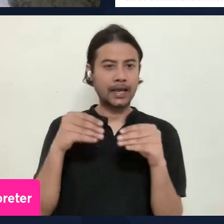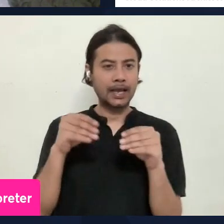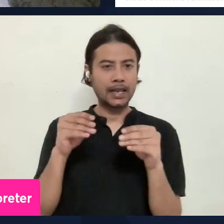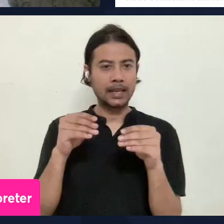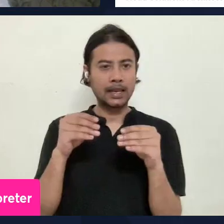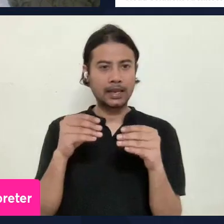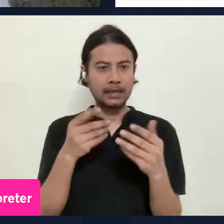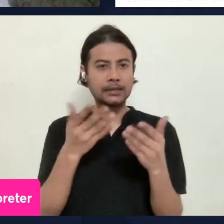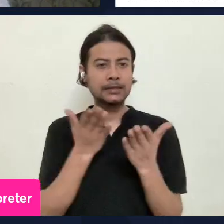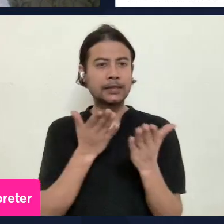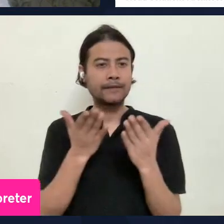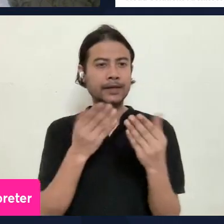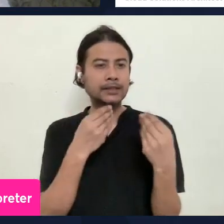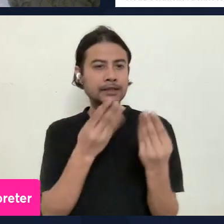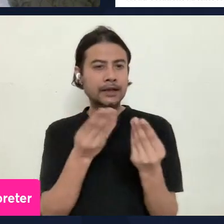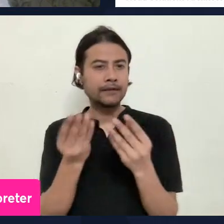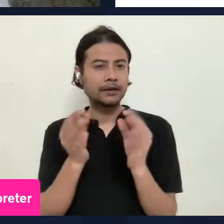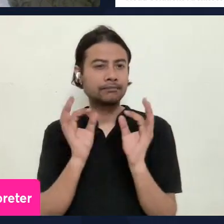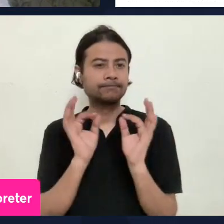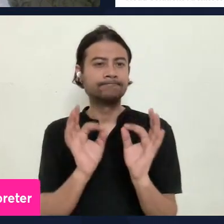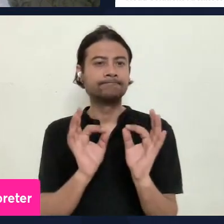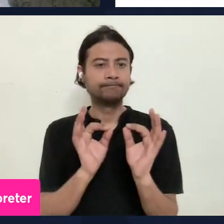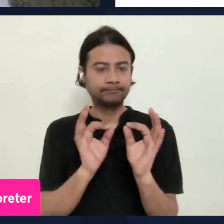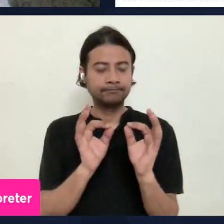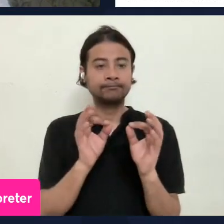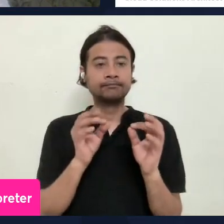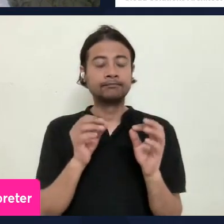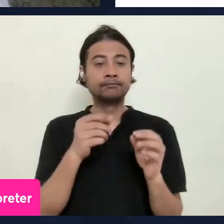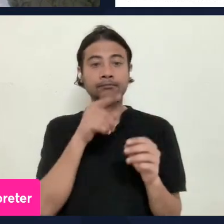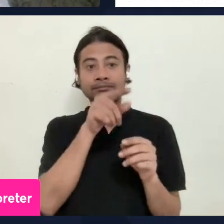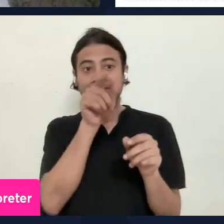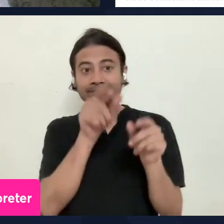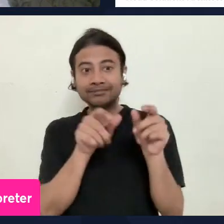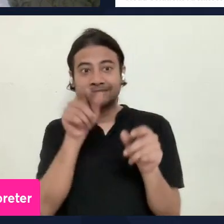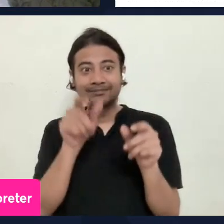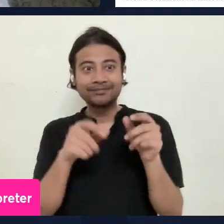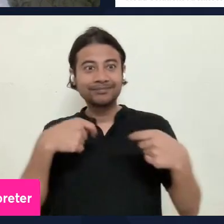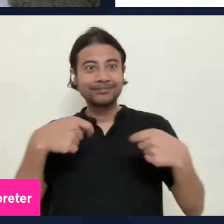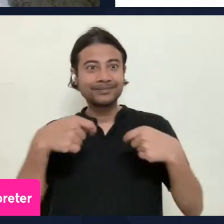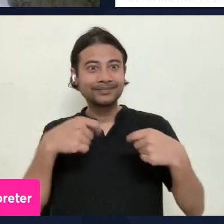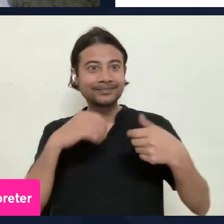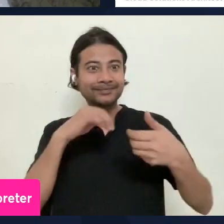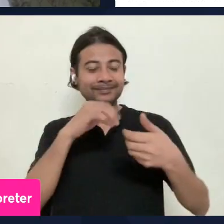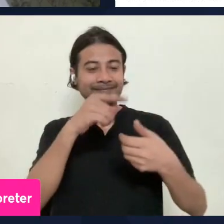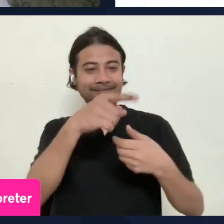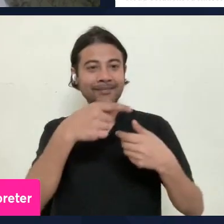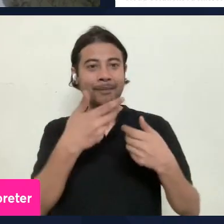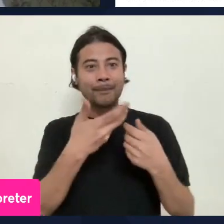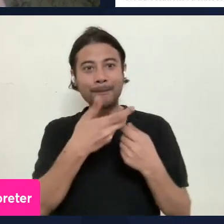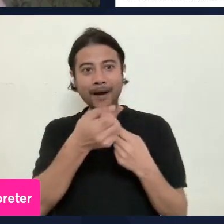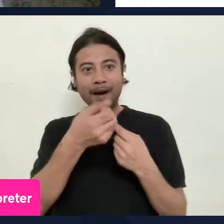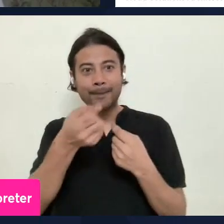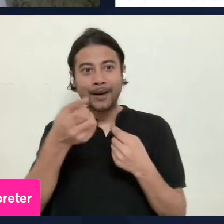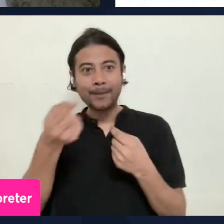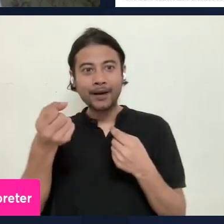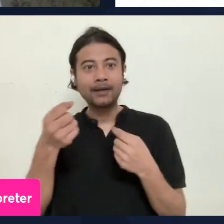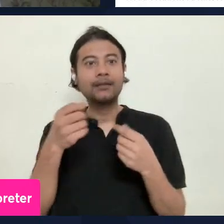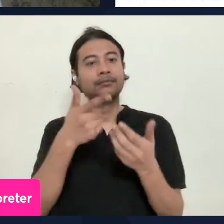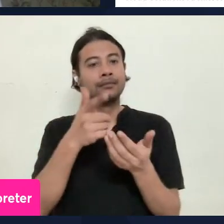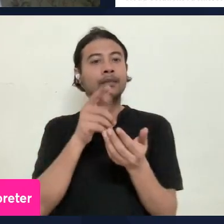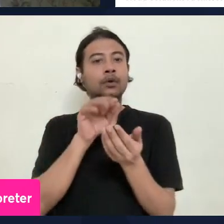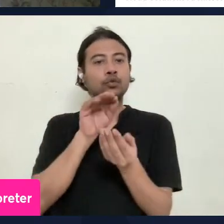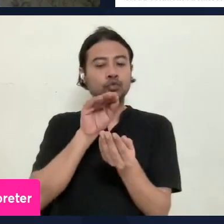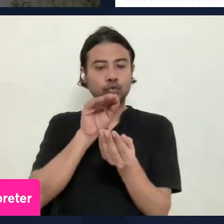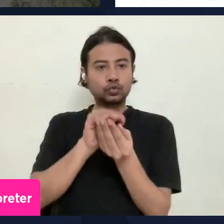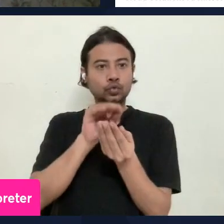in assisting customers, understanding how they can leverage the storage, which is obviously one of my main